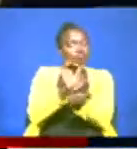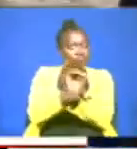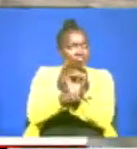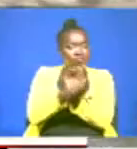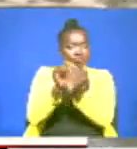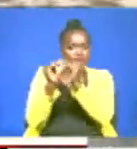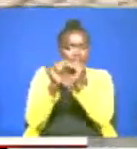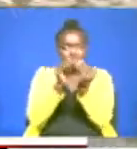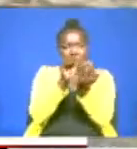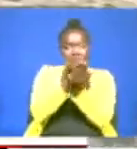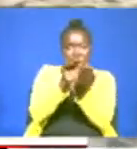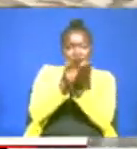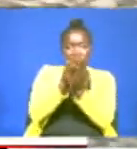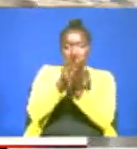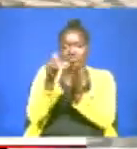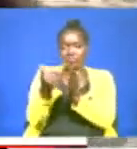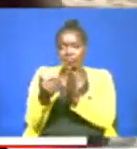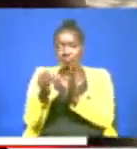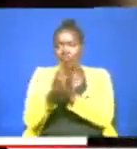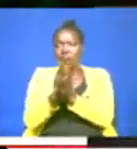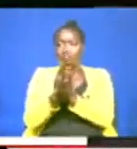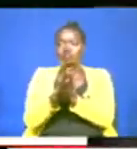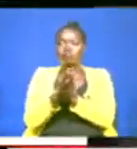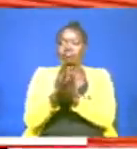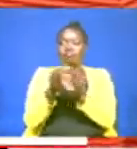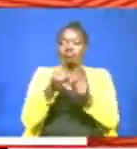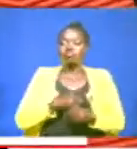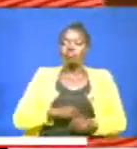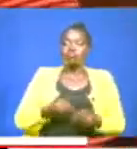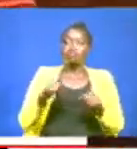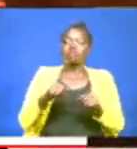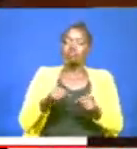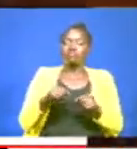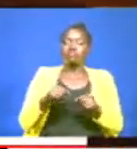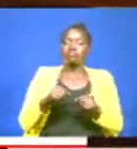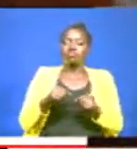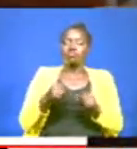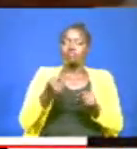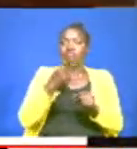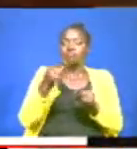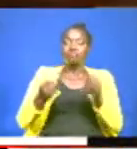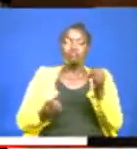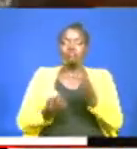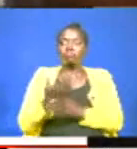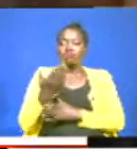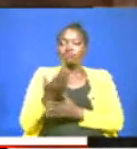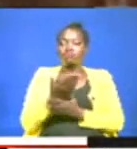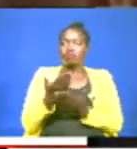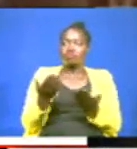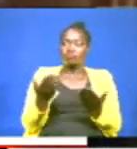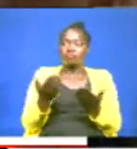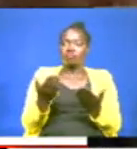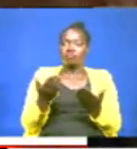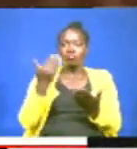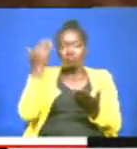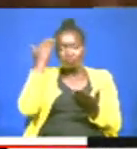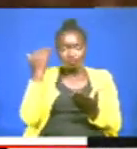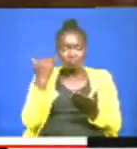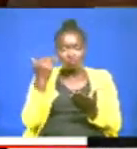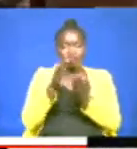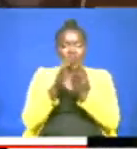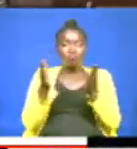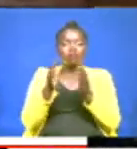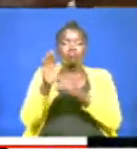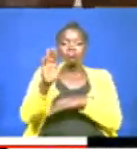among others. Meanwhile, Kenya Beach Volleyball Commission Chairman Moses Mbudia revealed that the launch of Bundelangi Beach Volleyball Court, it's a big step as the commission